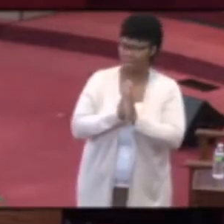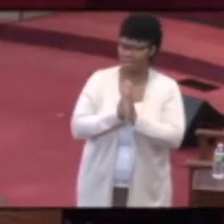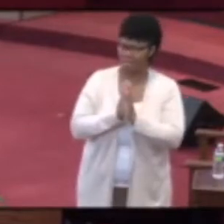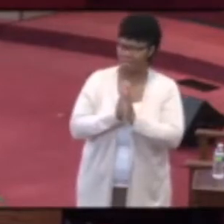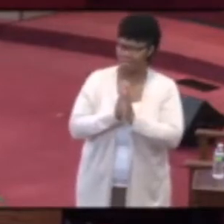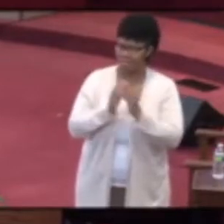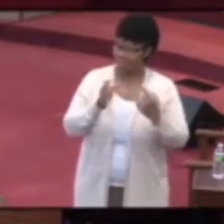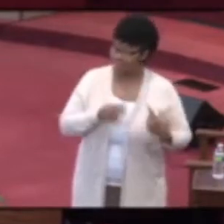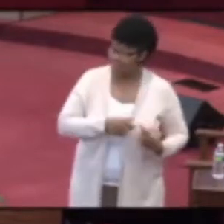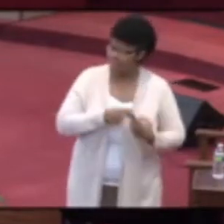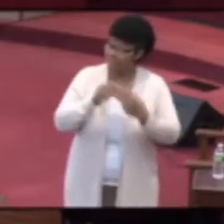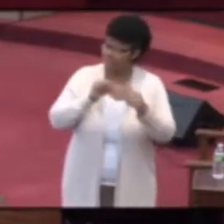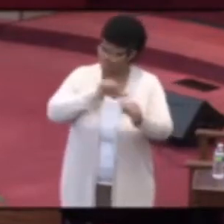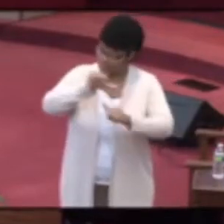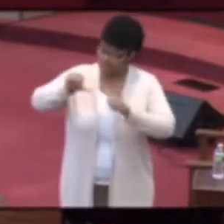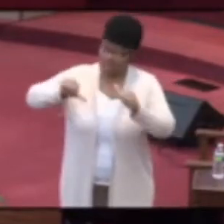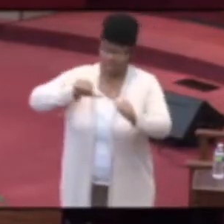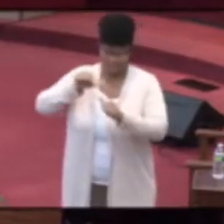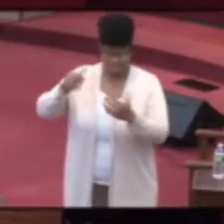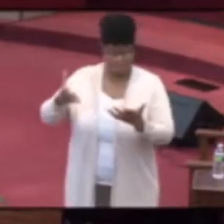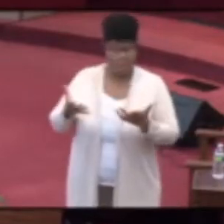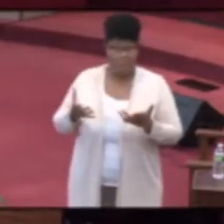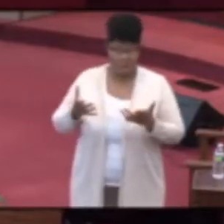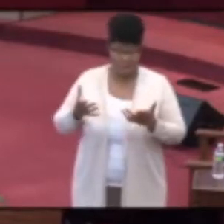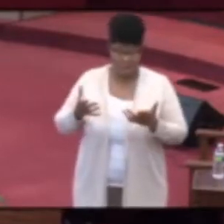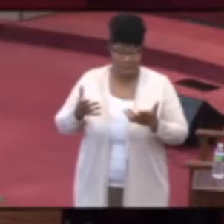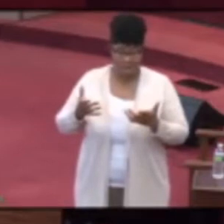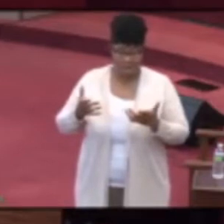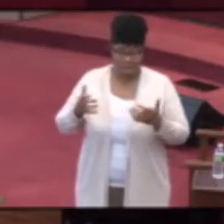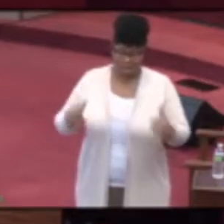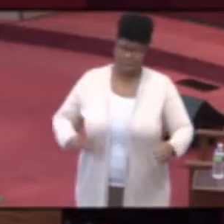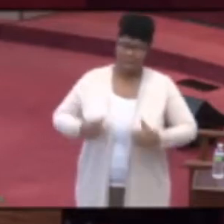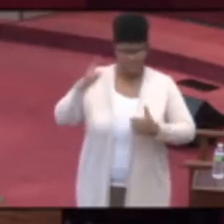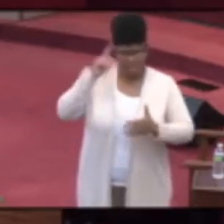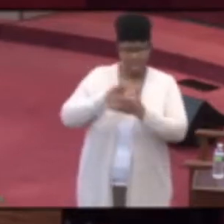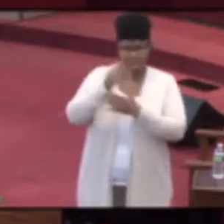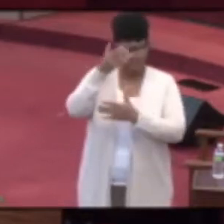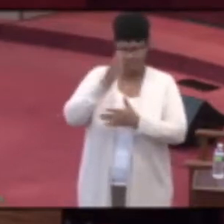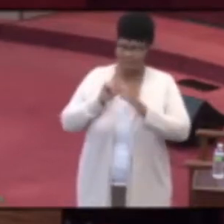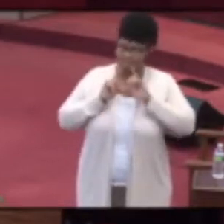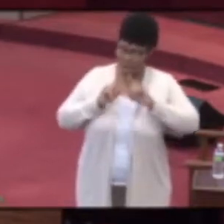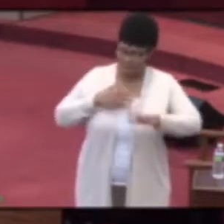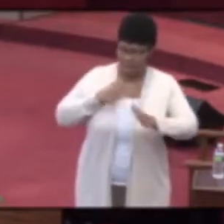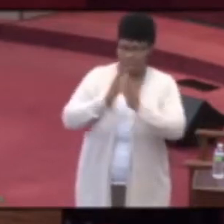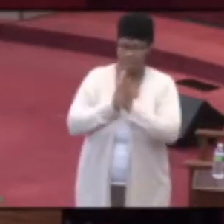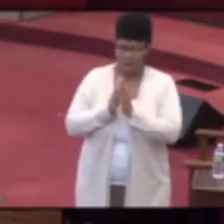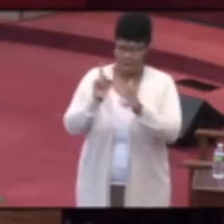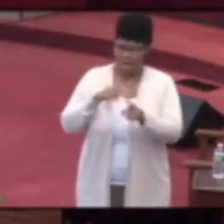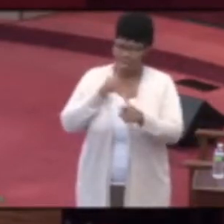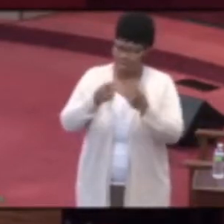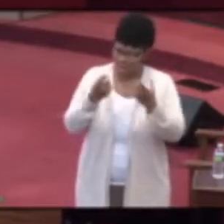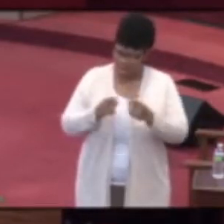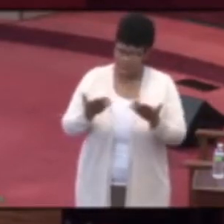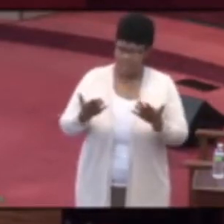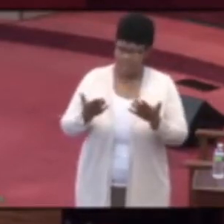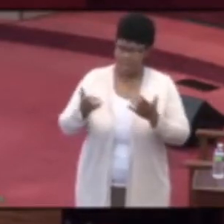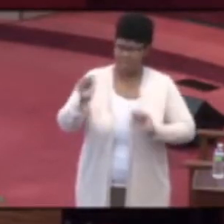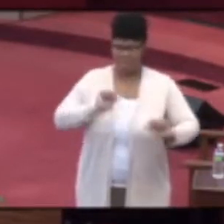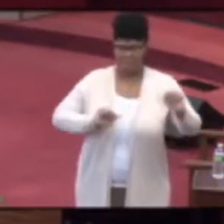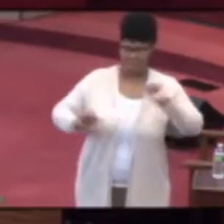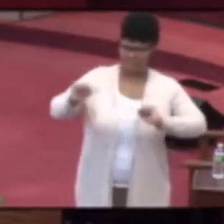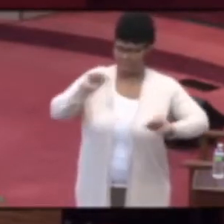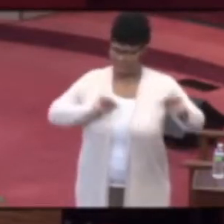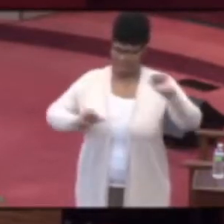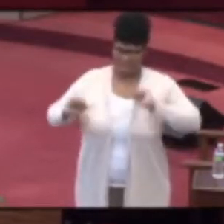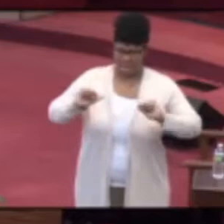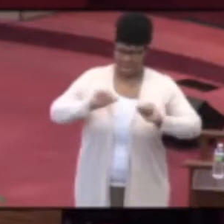for special relationships and then live convicted that God answered their prayers only to them be caught up in drama